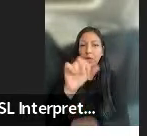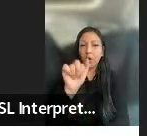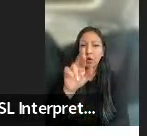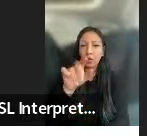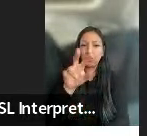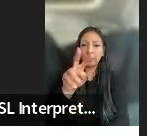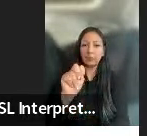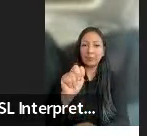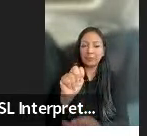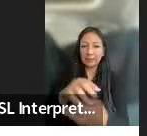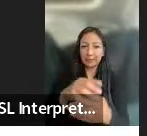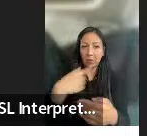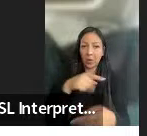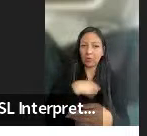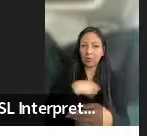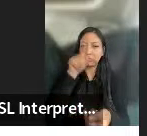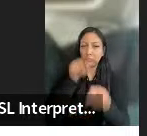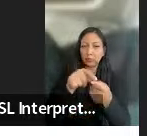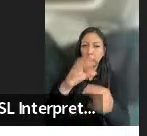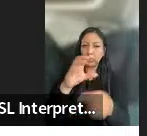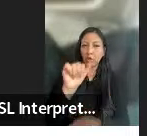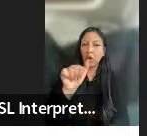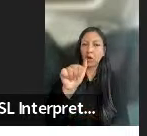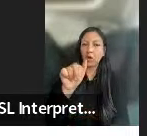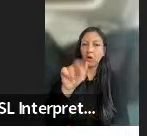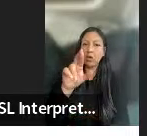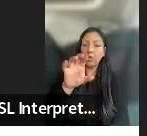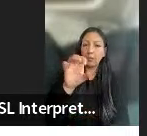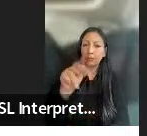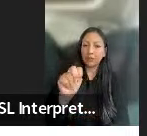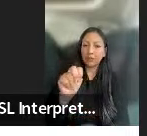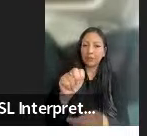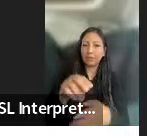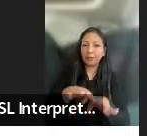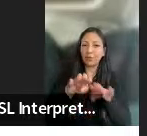in our carbon footprint really focuses primarily on our building stock.